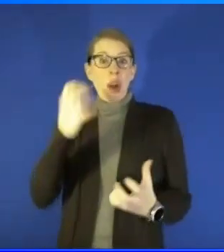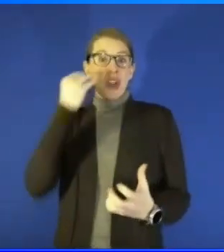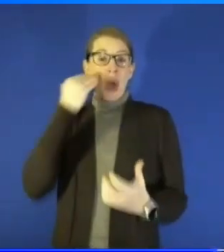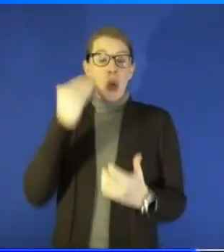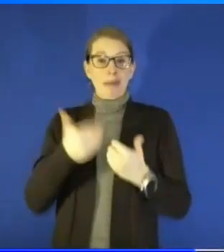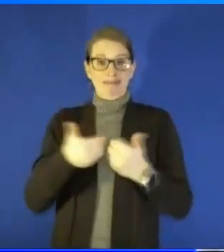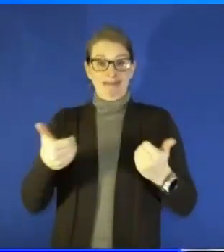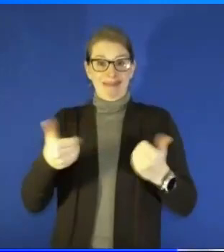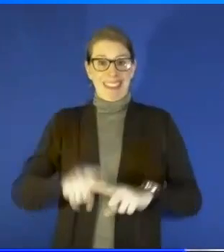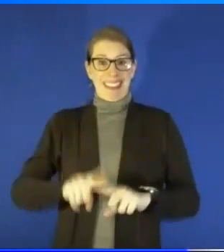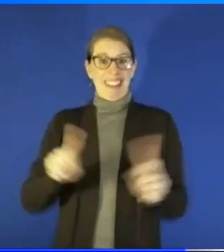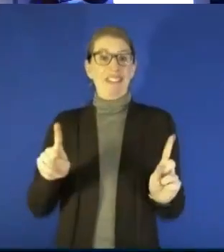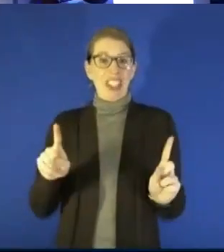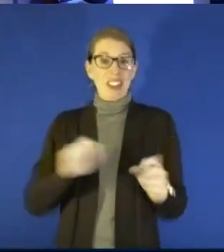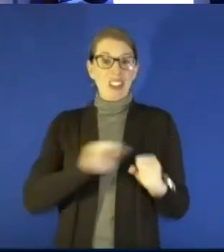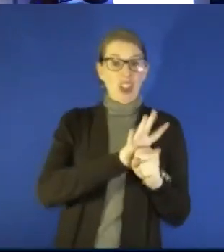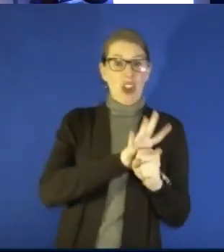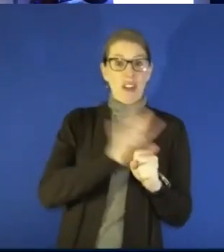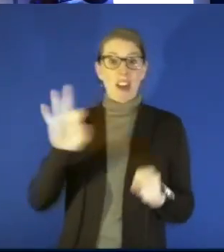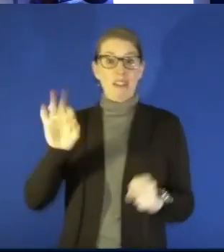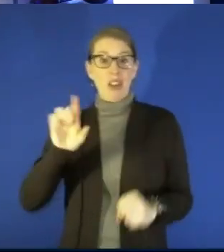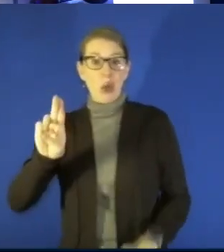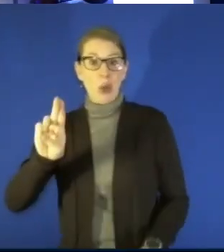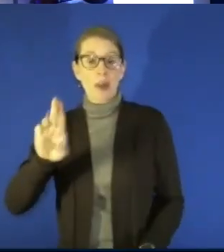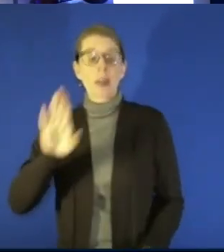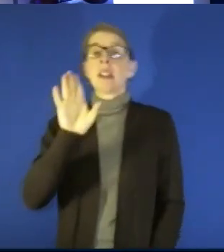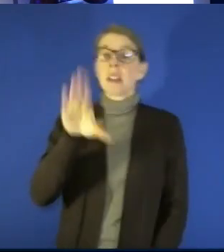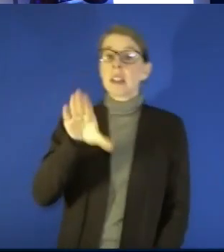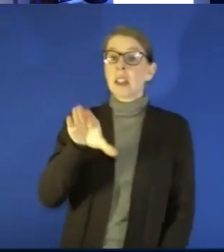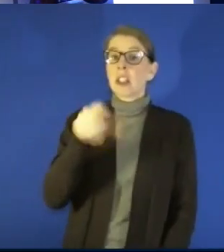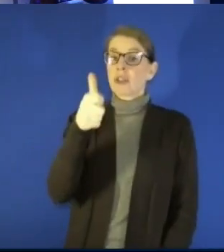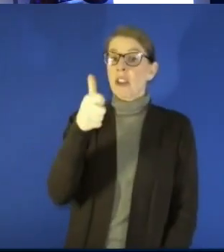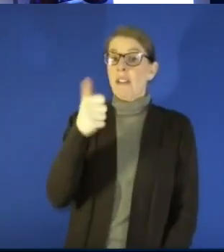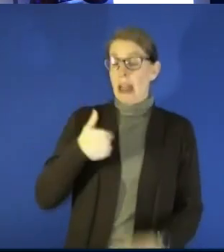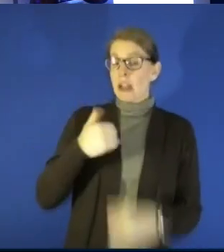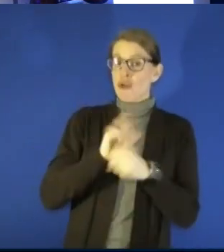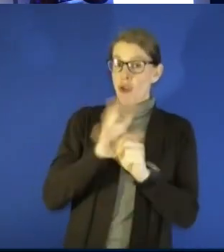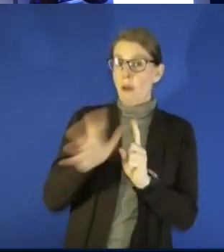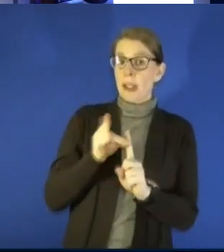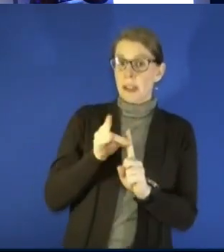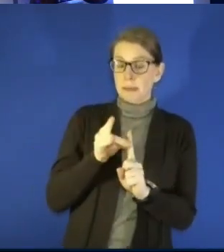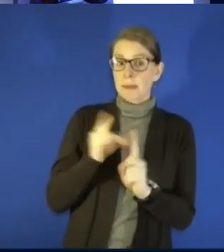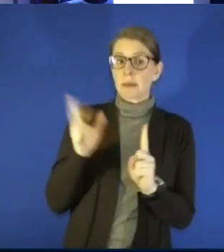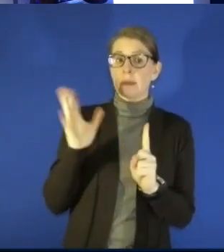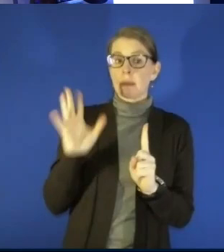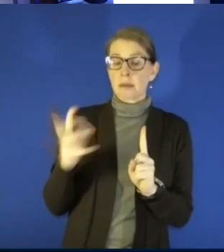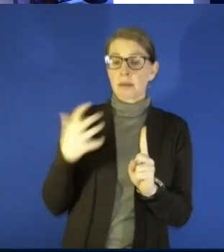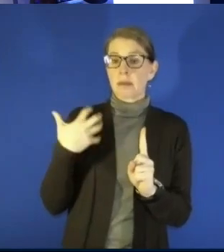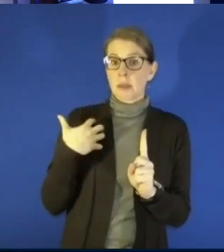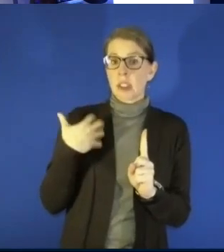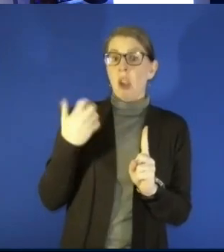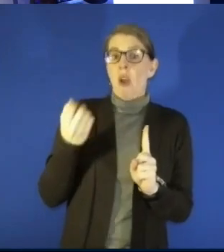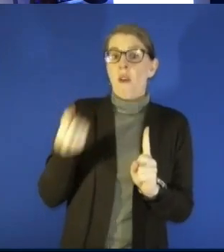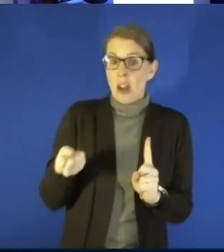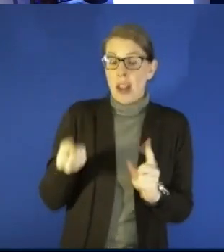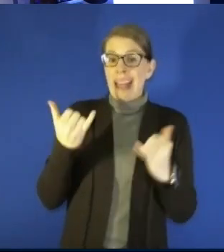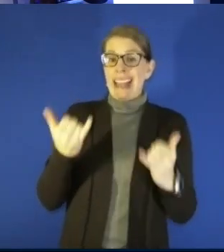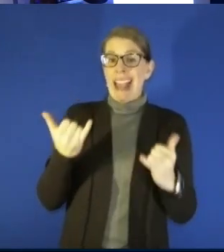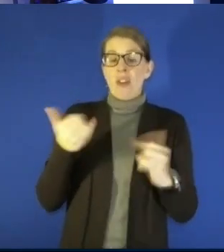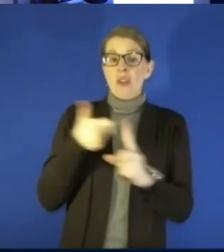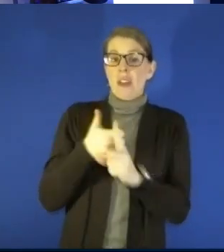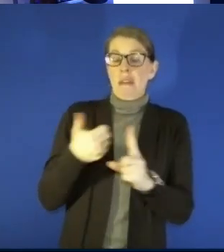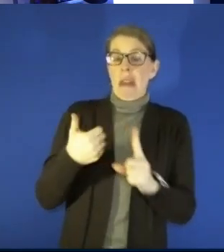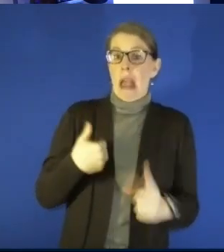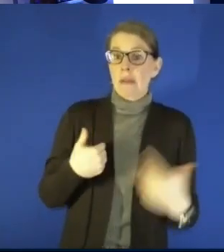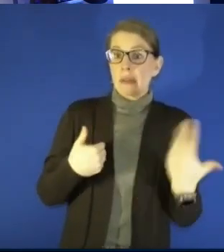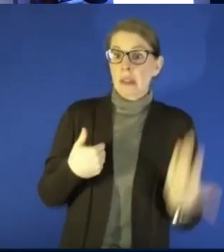related, yeah. So Stephanie, you have COVID, you get over this, and now you've got,